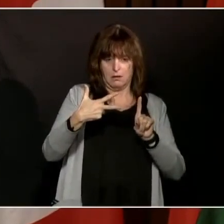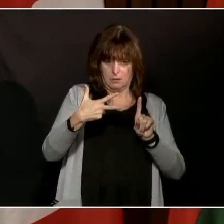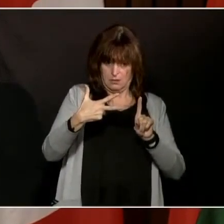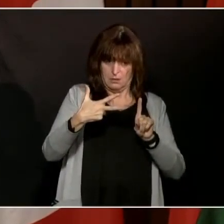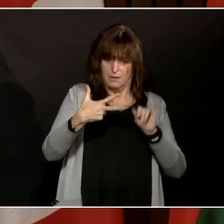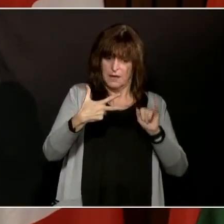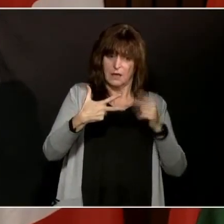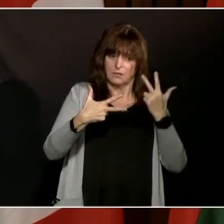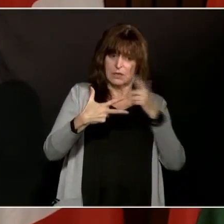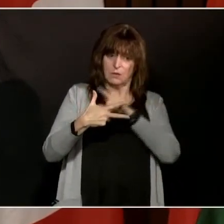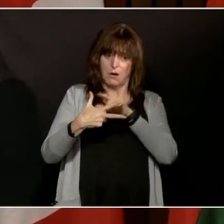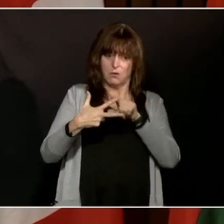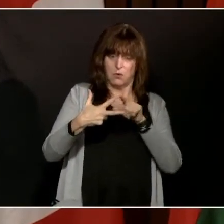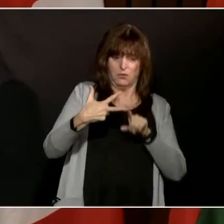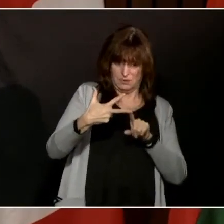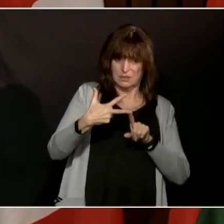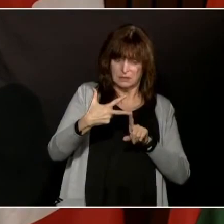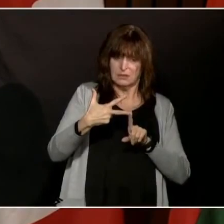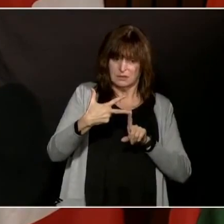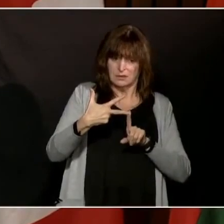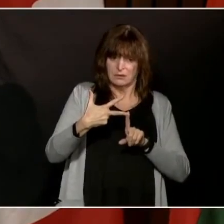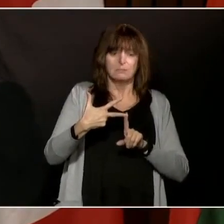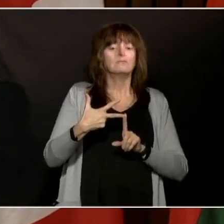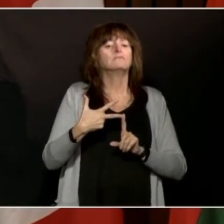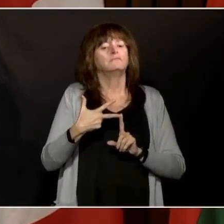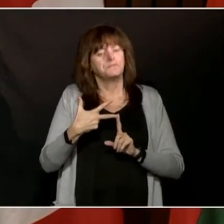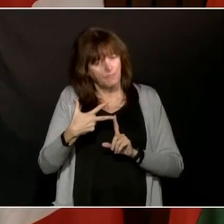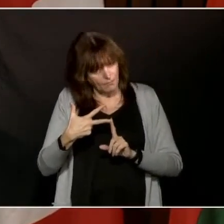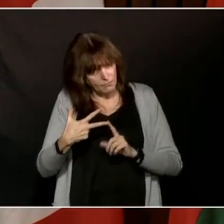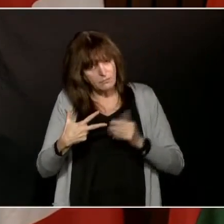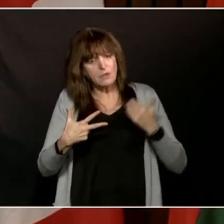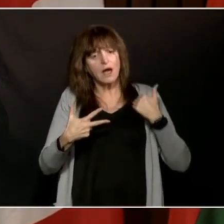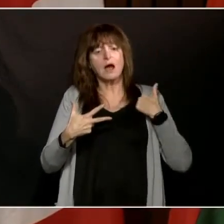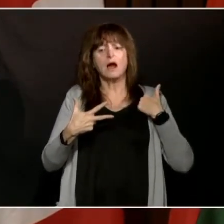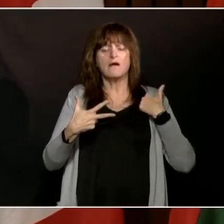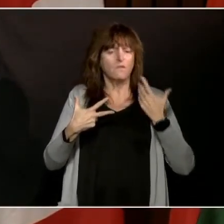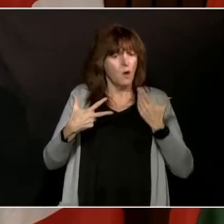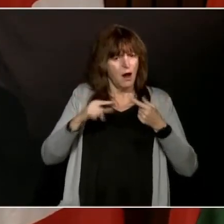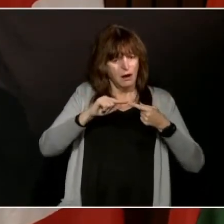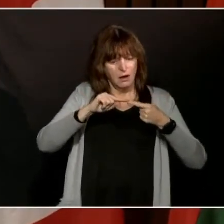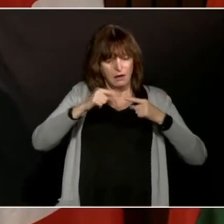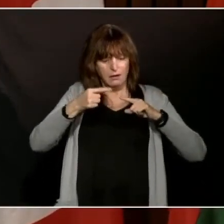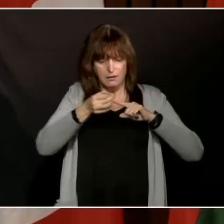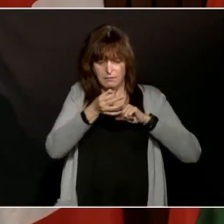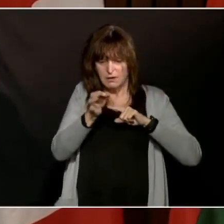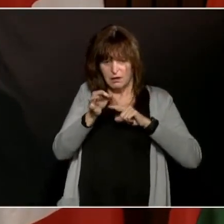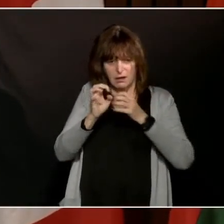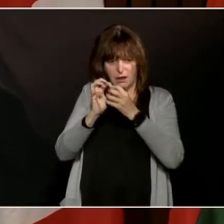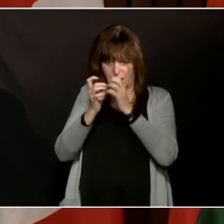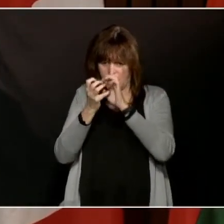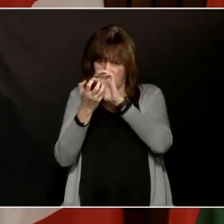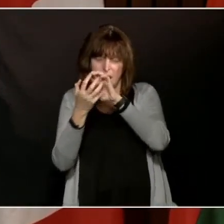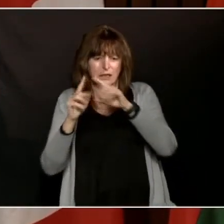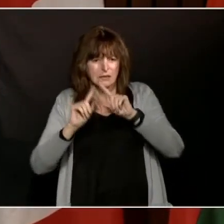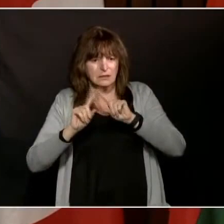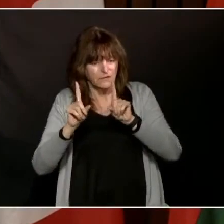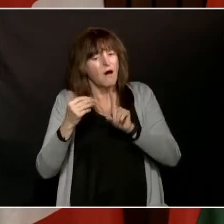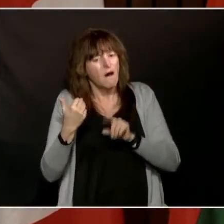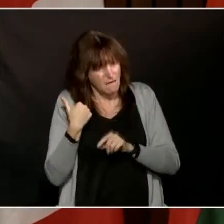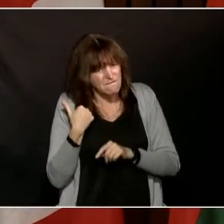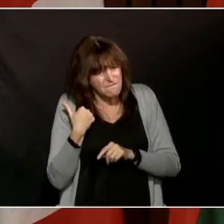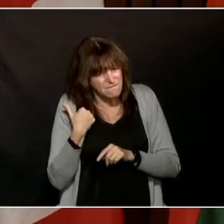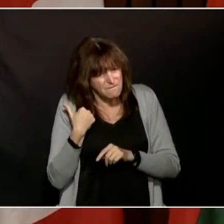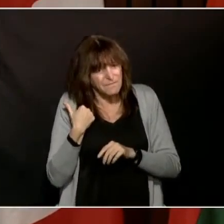have significant numbers of mutations, as well as evidence of clinical and public health impact. There